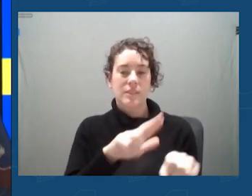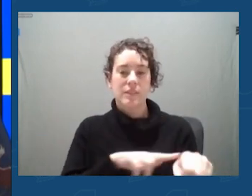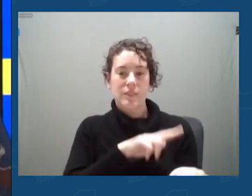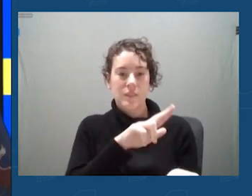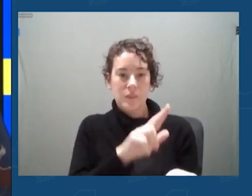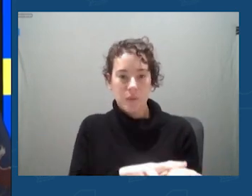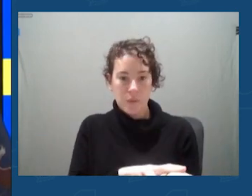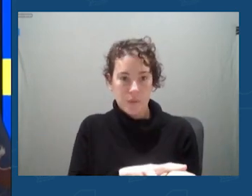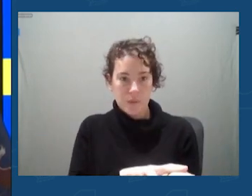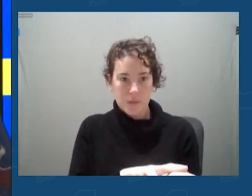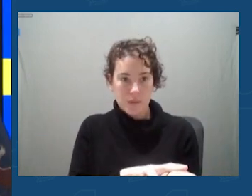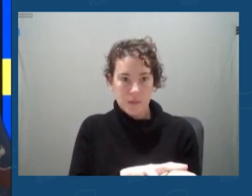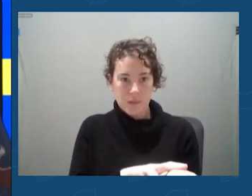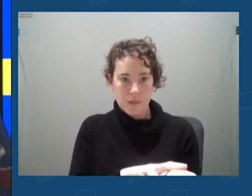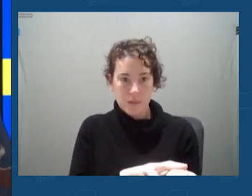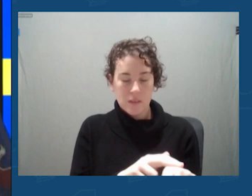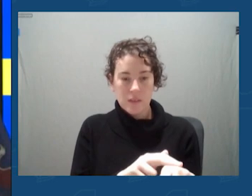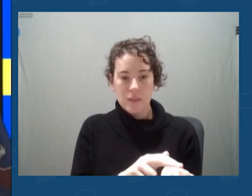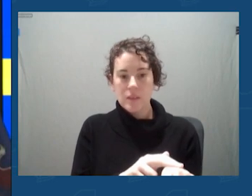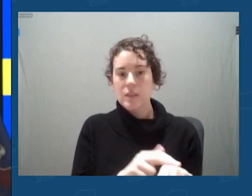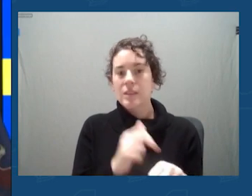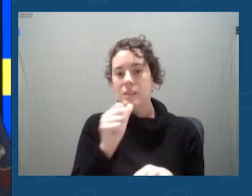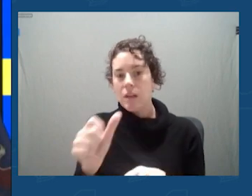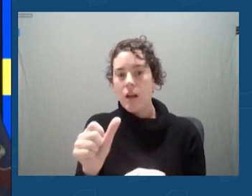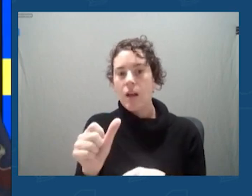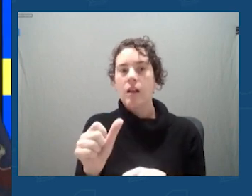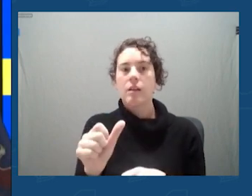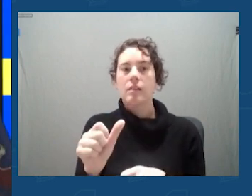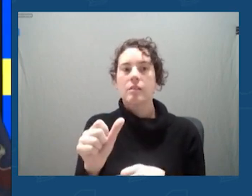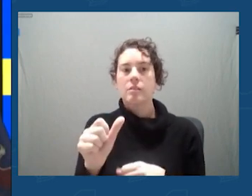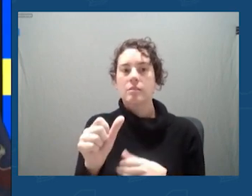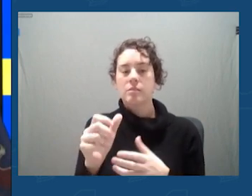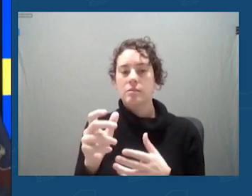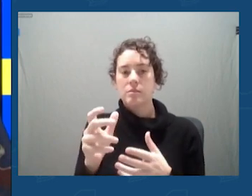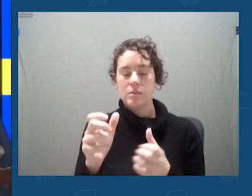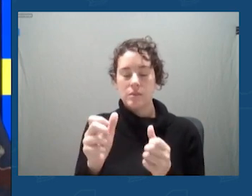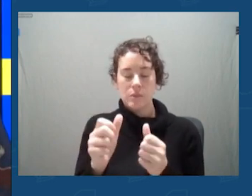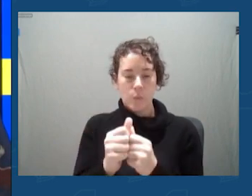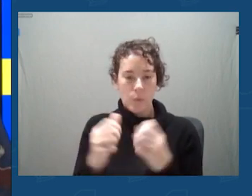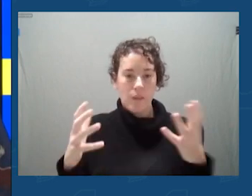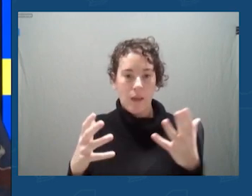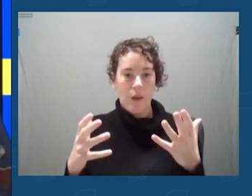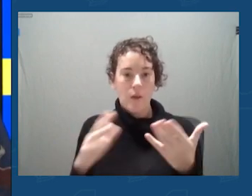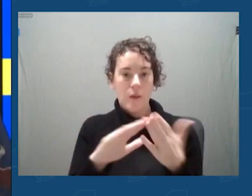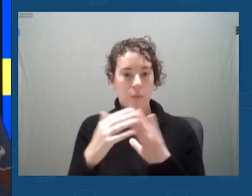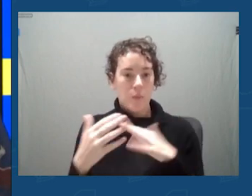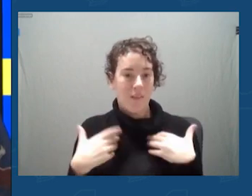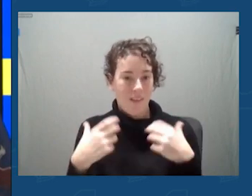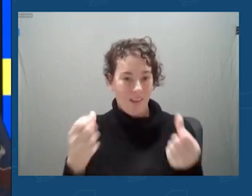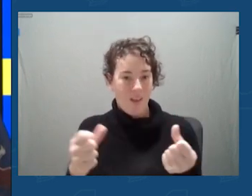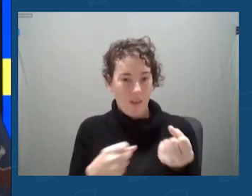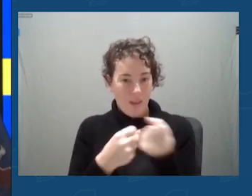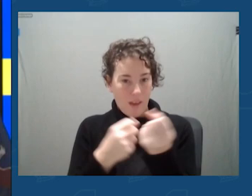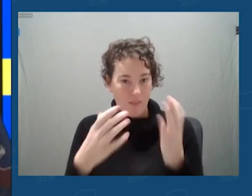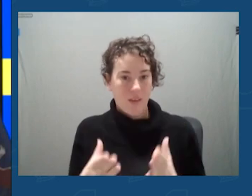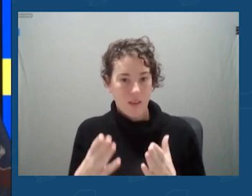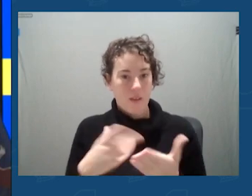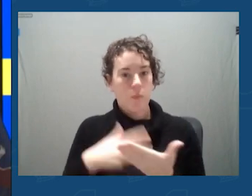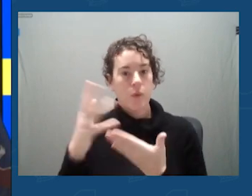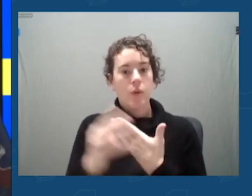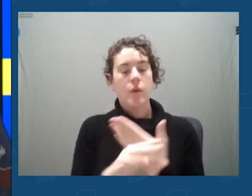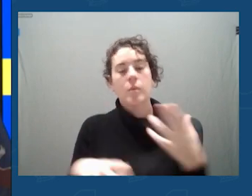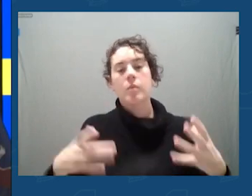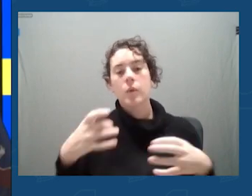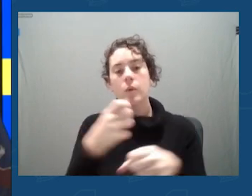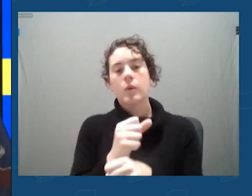for CSS's signature Community Health Advocates program, known as CHA, we would not